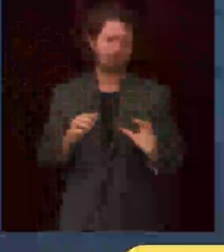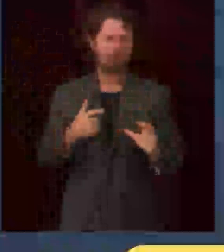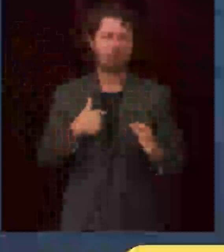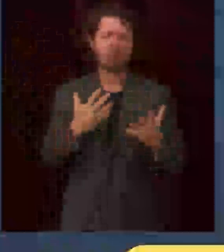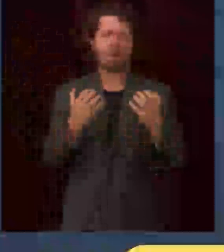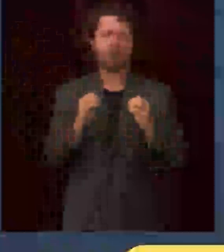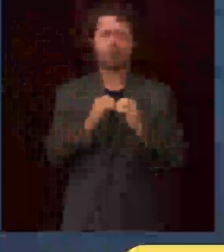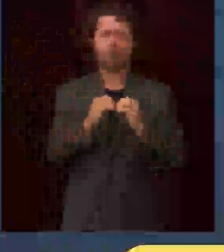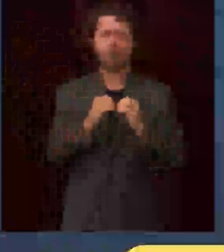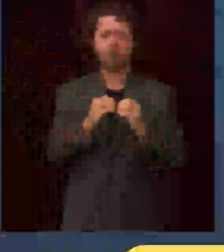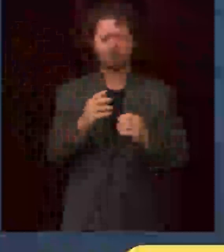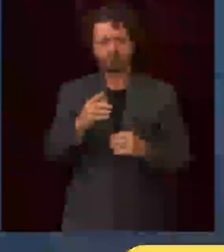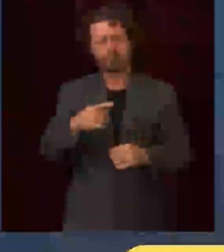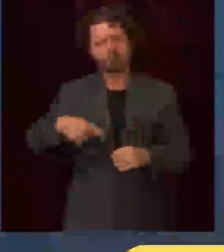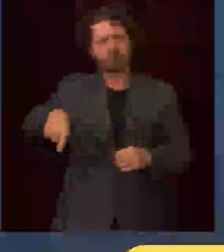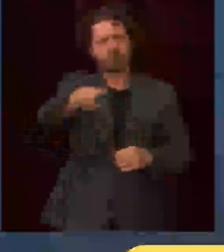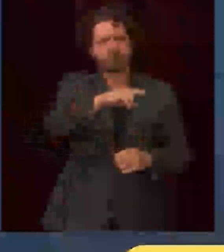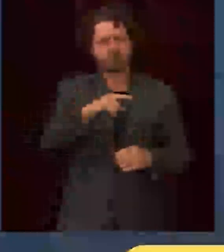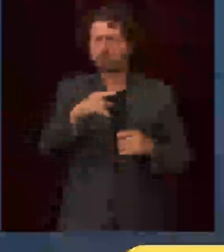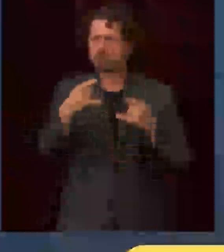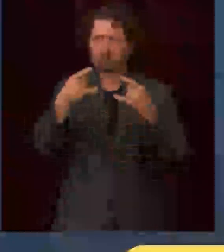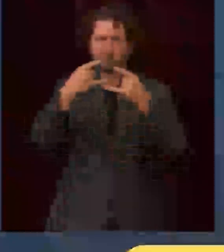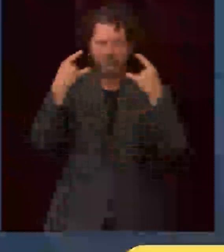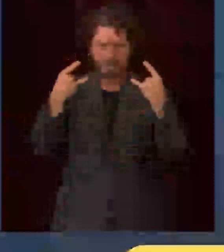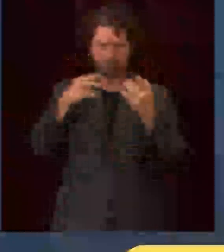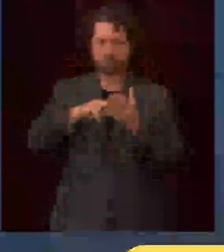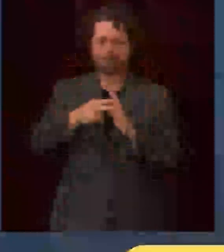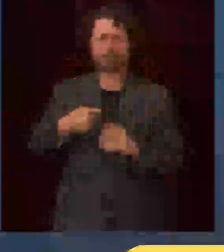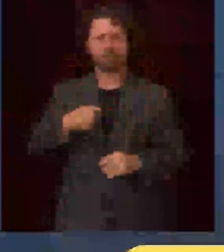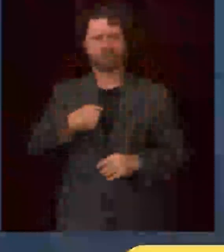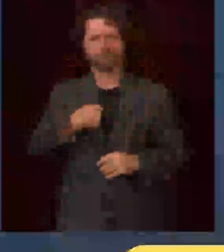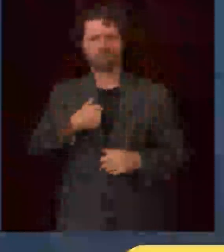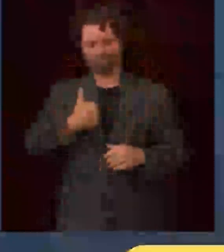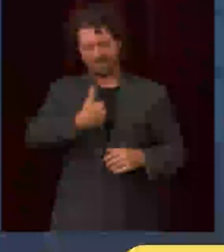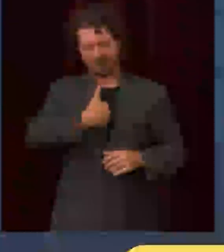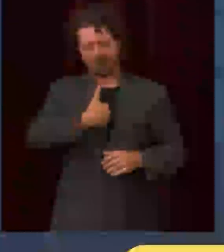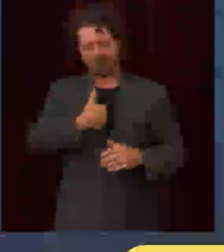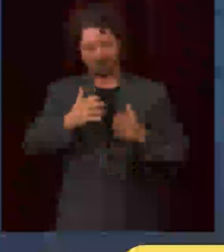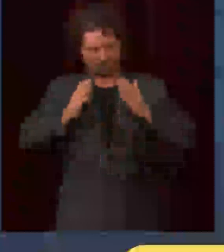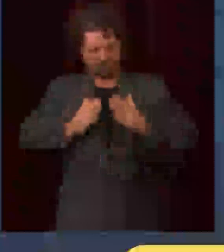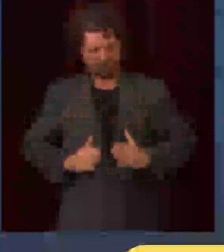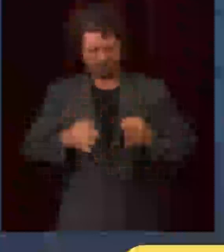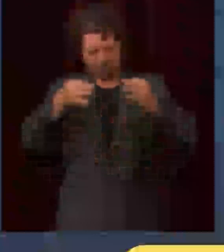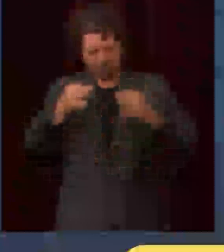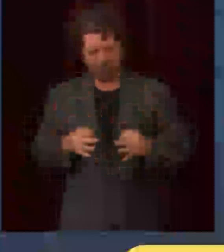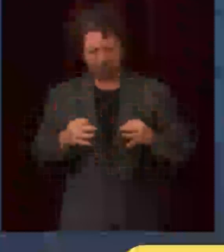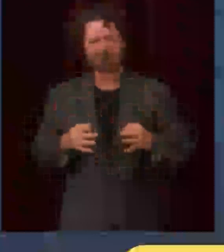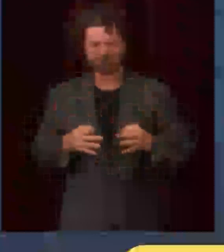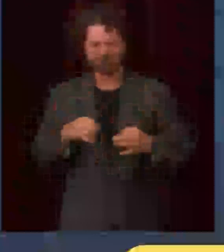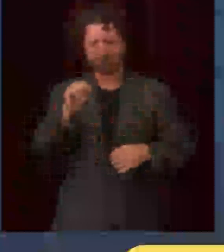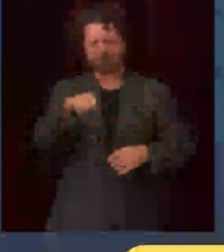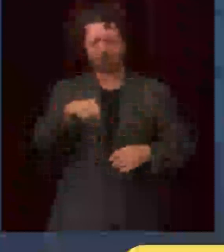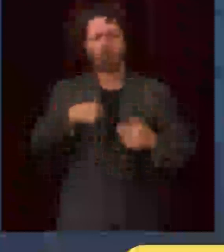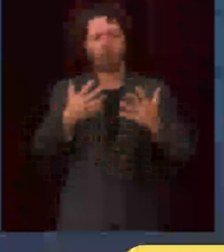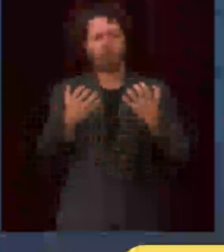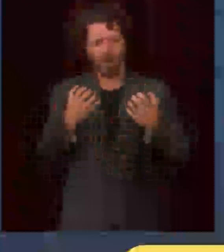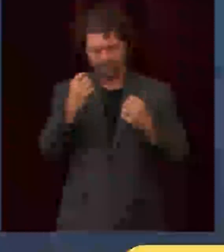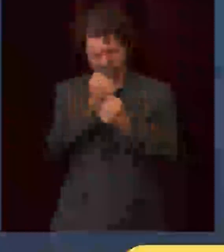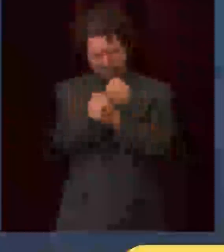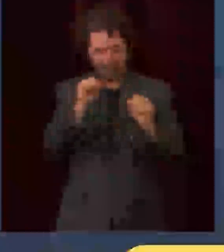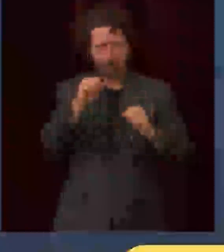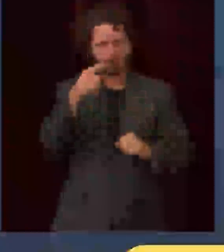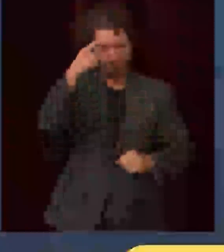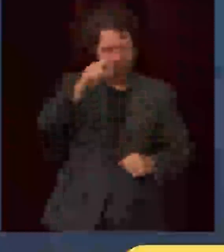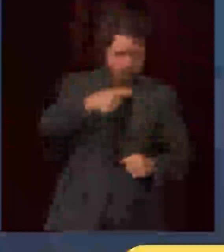their community. And that educational component, we think, will actually get us more people wearing masks, so we think it'll be more effective. I hope that's the